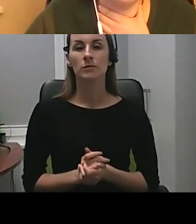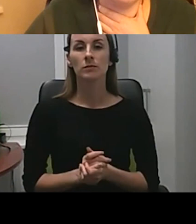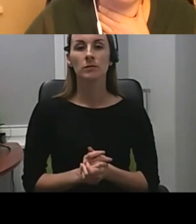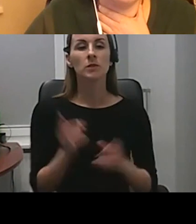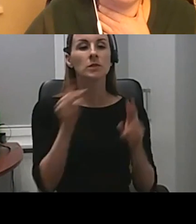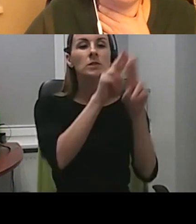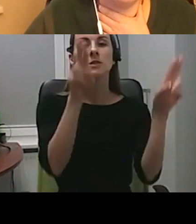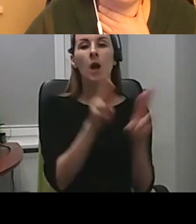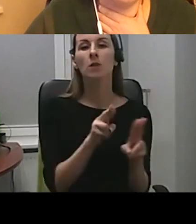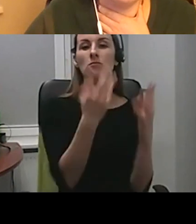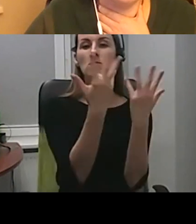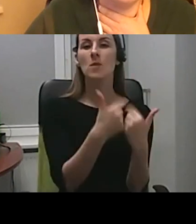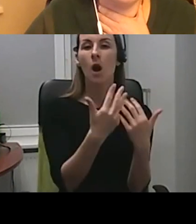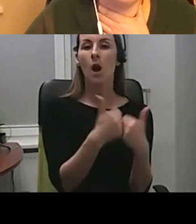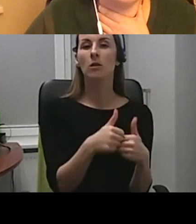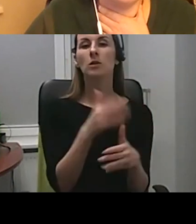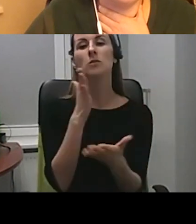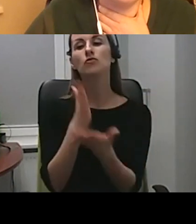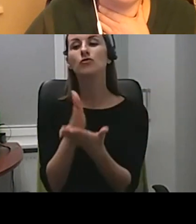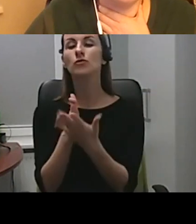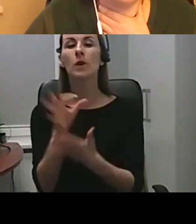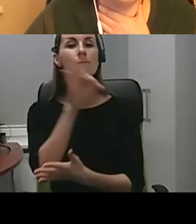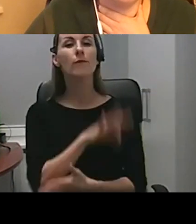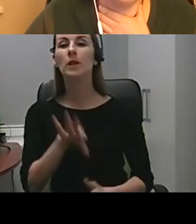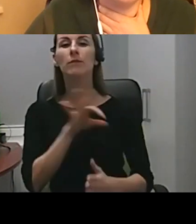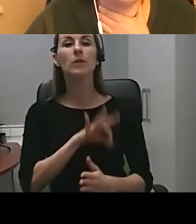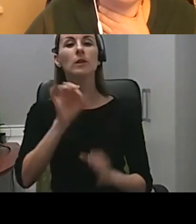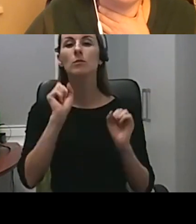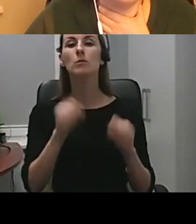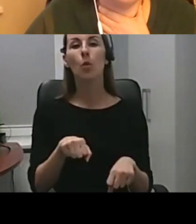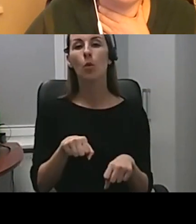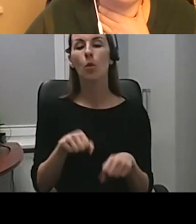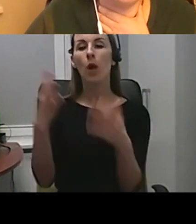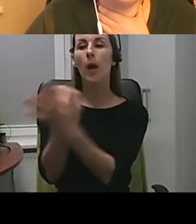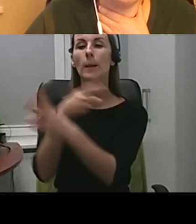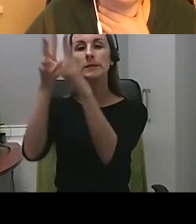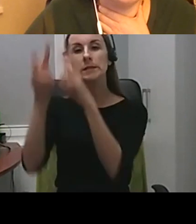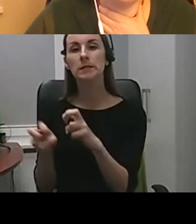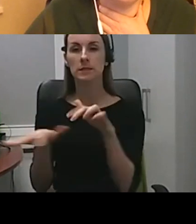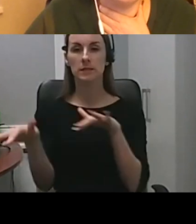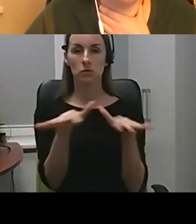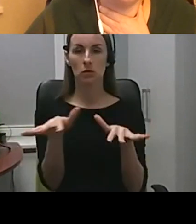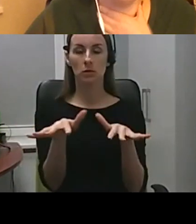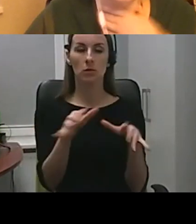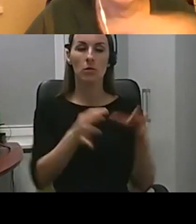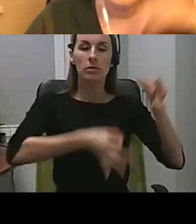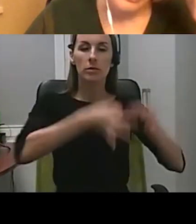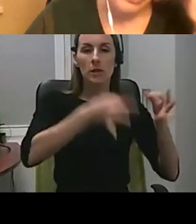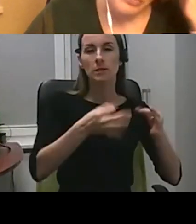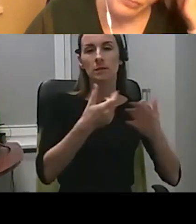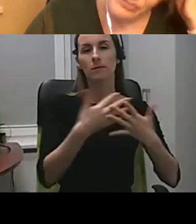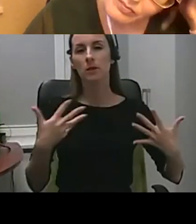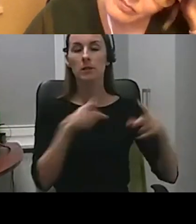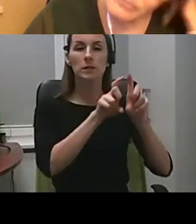the discussion, we touched upon many things. Dainius Žalimas mentioned tribunals, ad hoc, and different kind of forms, which in